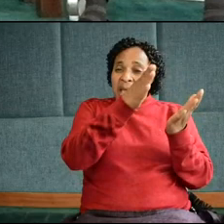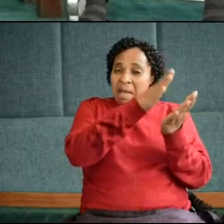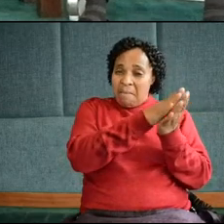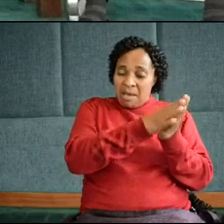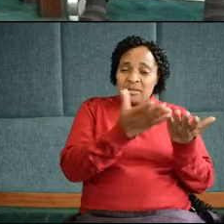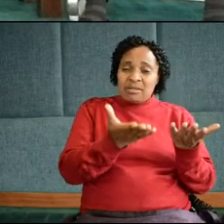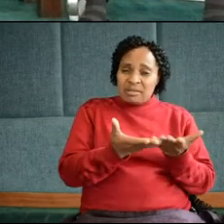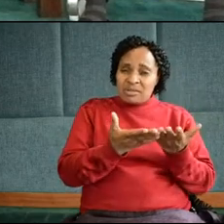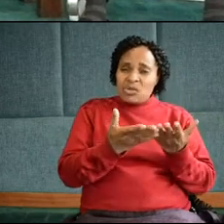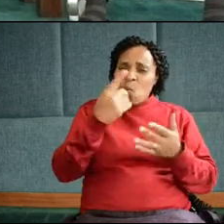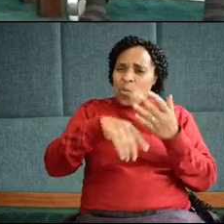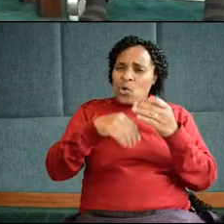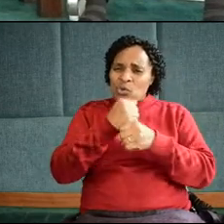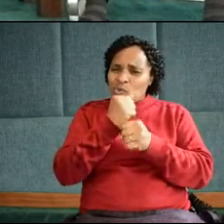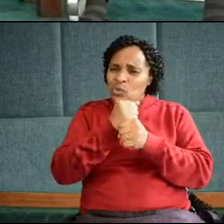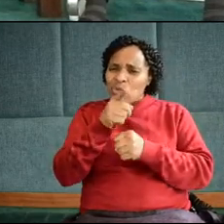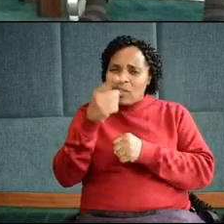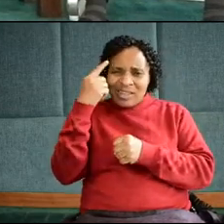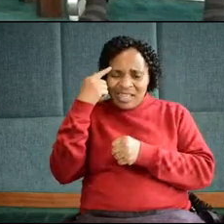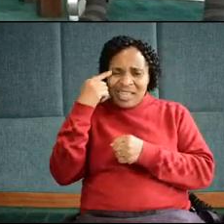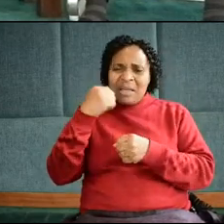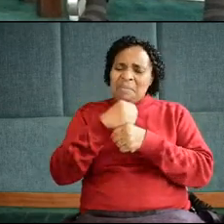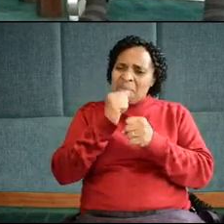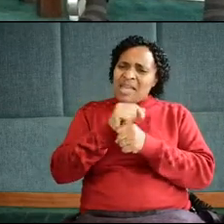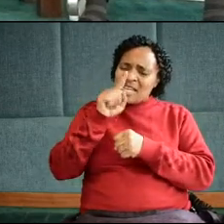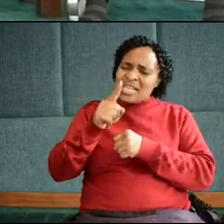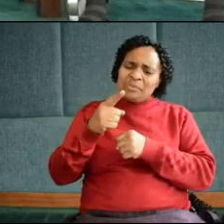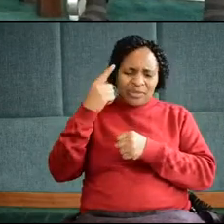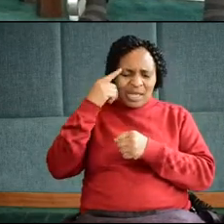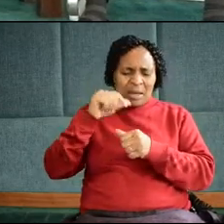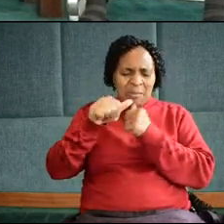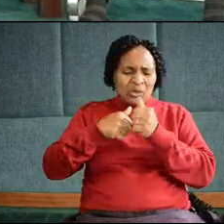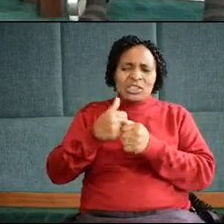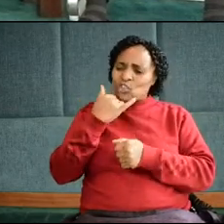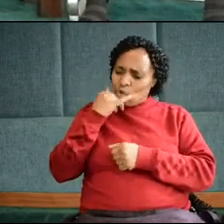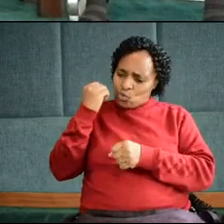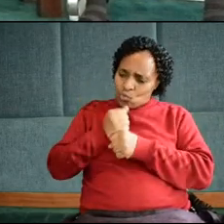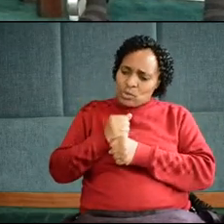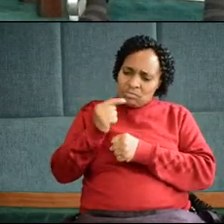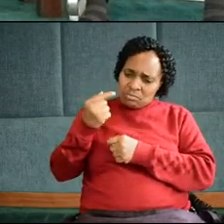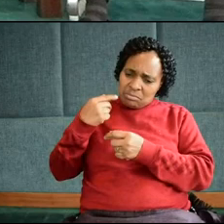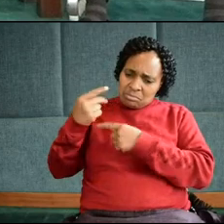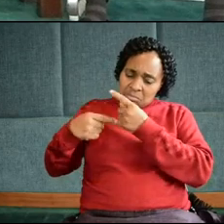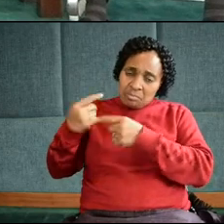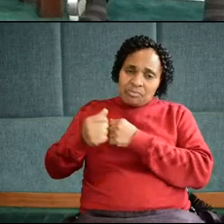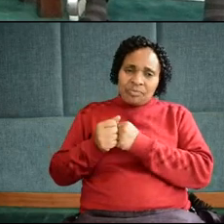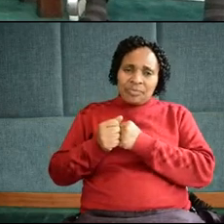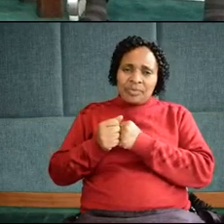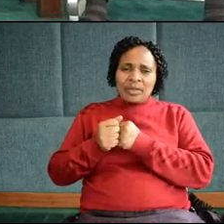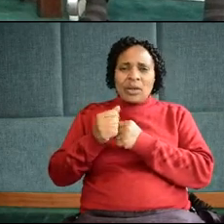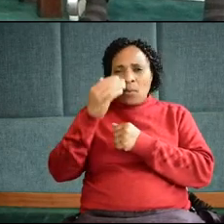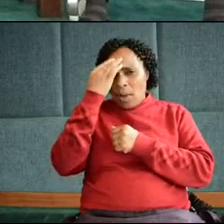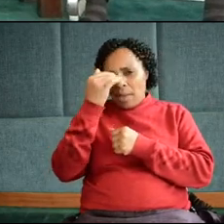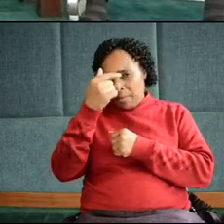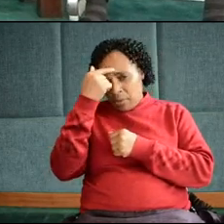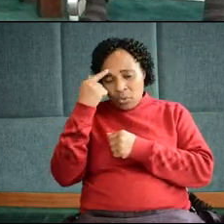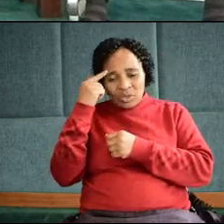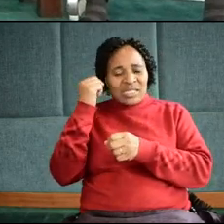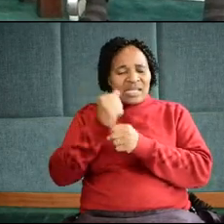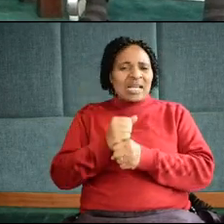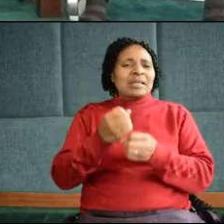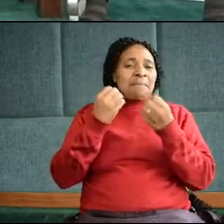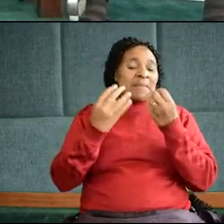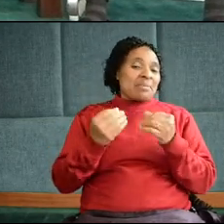think made him immune to his guilt? Silas, can you give us your thought? Okay, I think it's because he had done it so